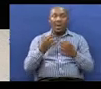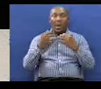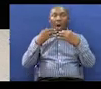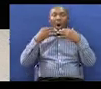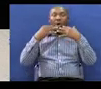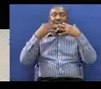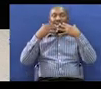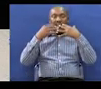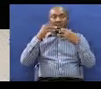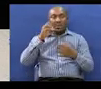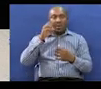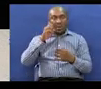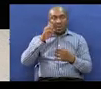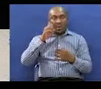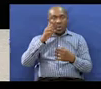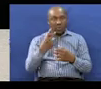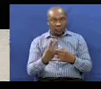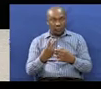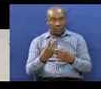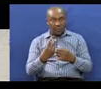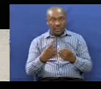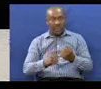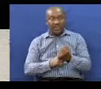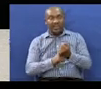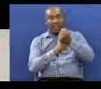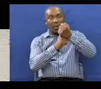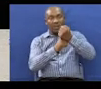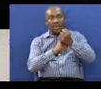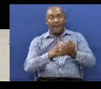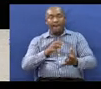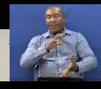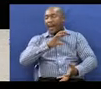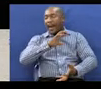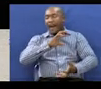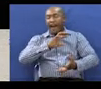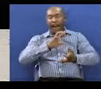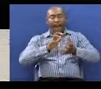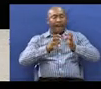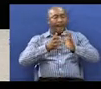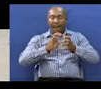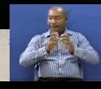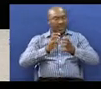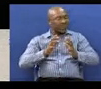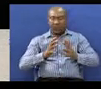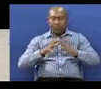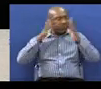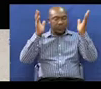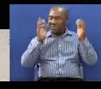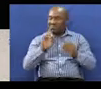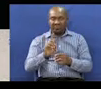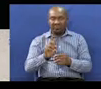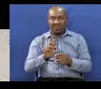oxygen supports combustion. Oxygen supports combustion. So oxygen does not burn, but